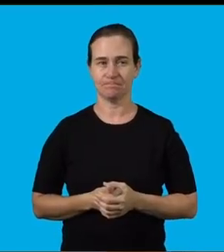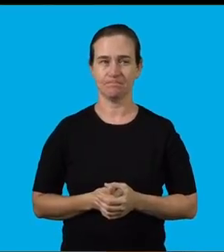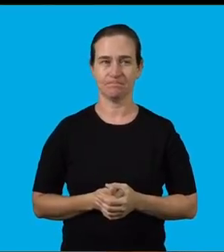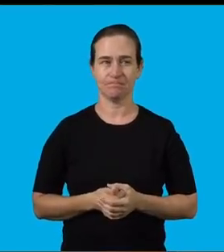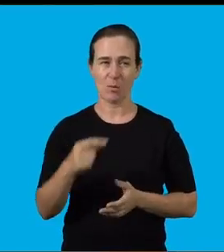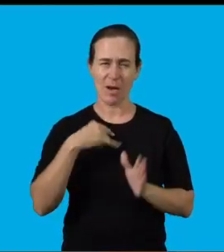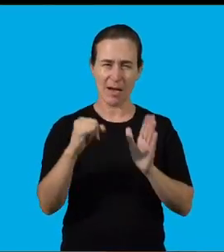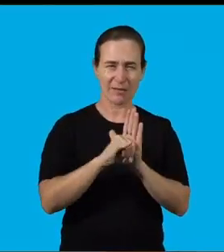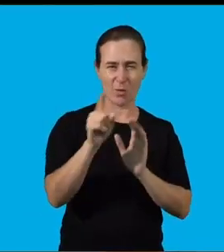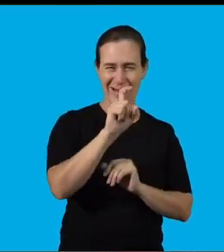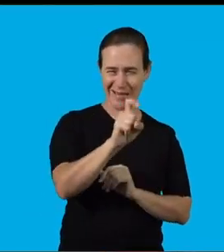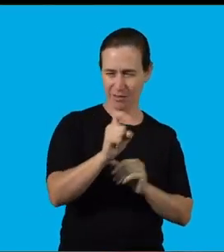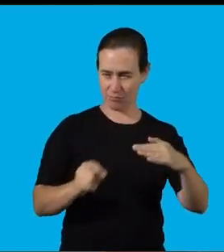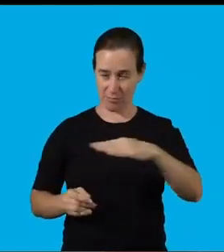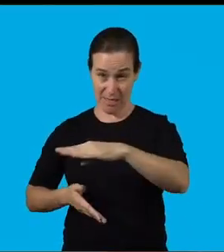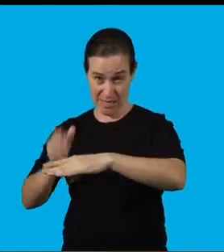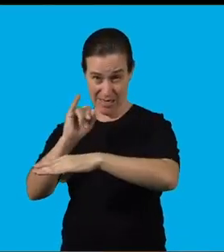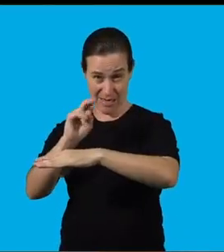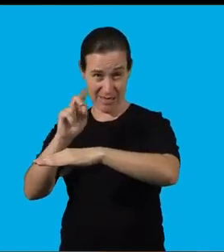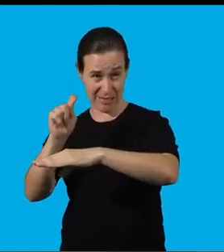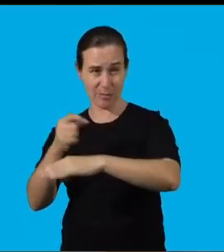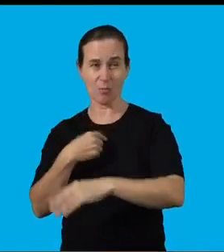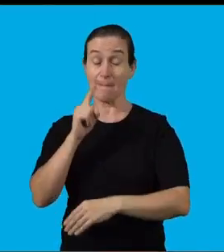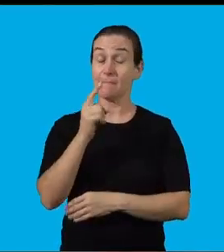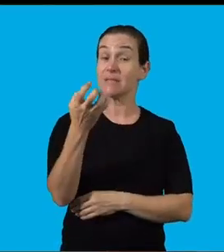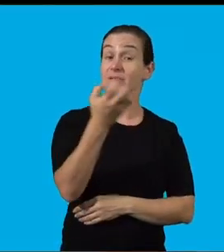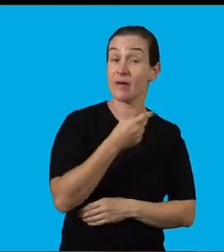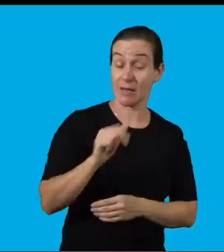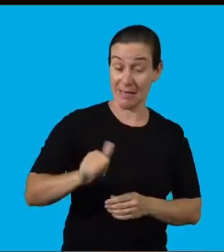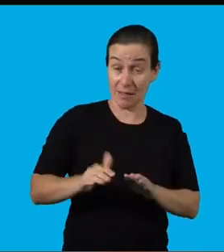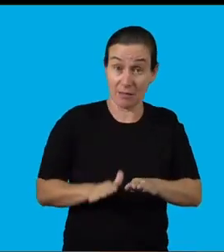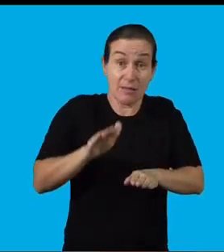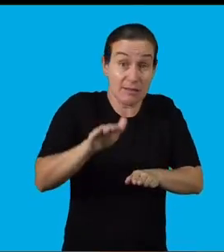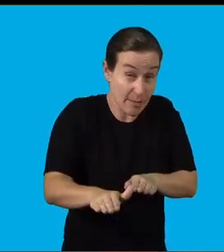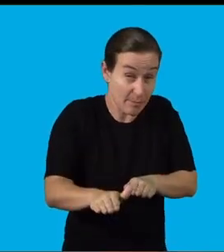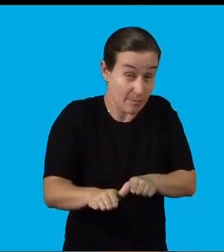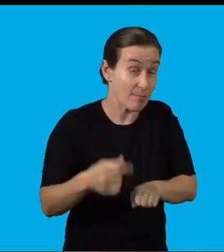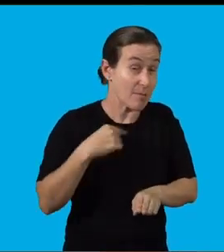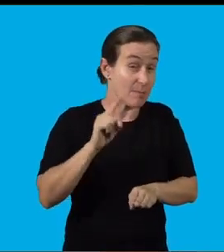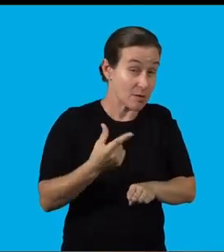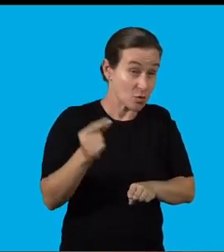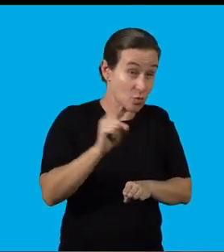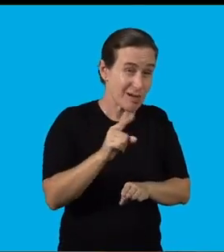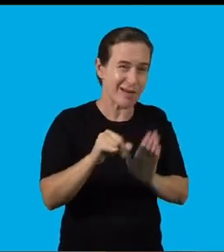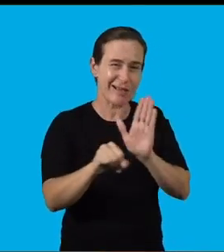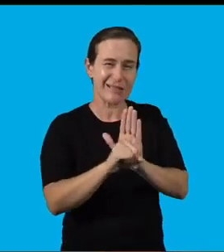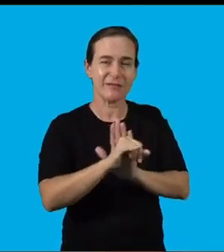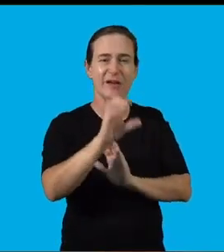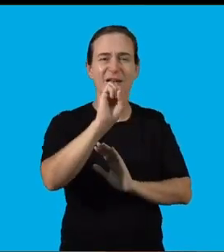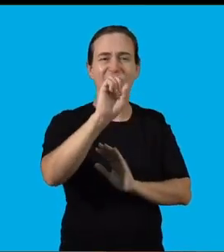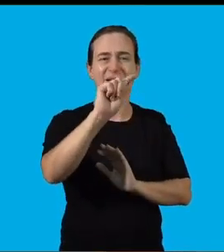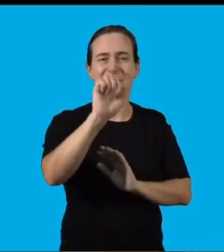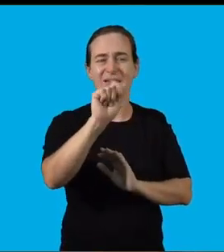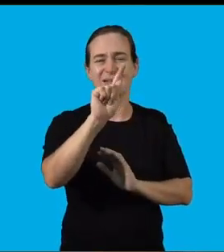Once you've found your x-intercepts and y-intercepts, we need to move on to finding stationary points. Now, another word for stationary points is turning points. And how